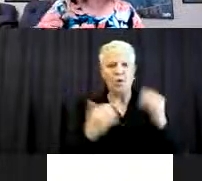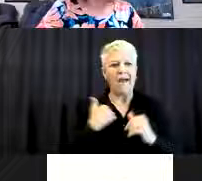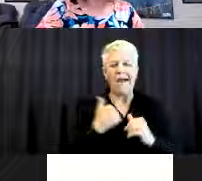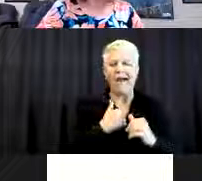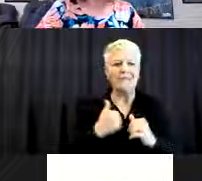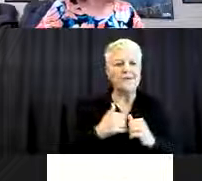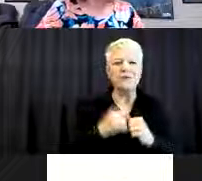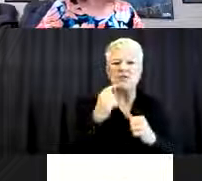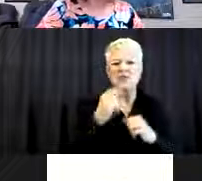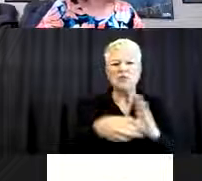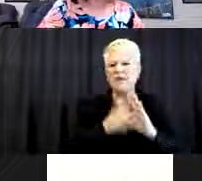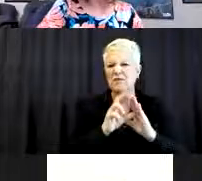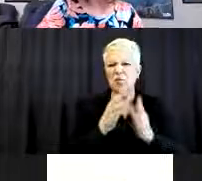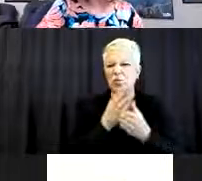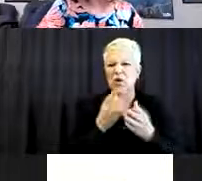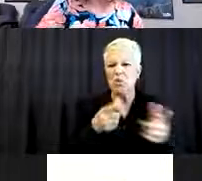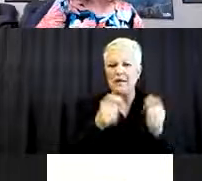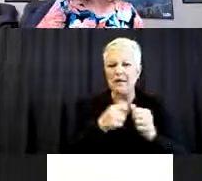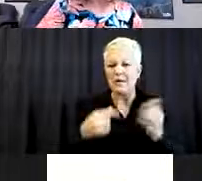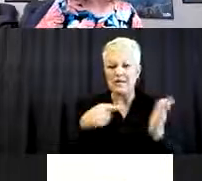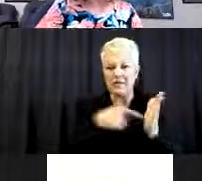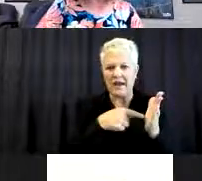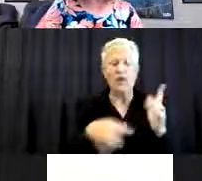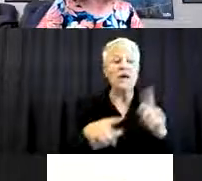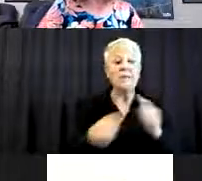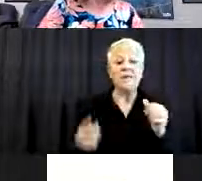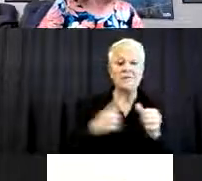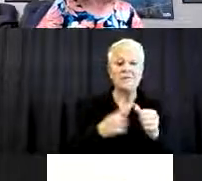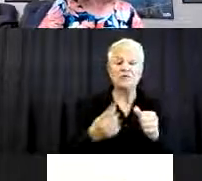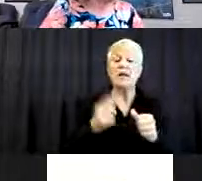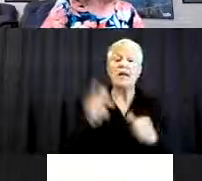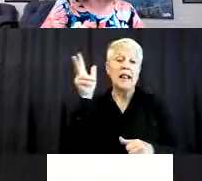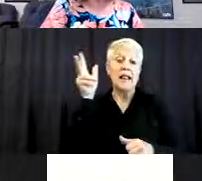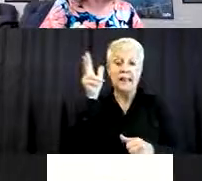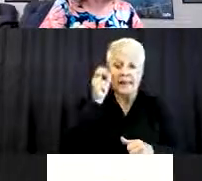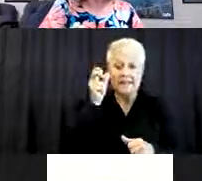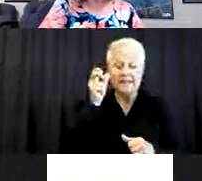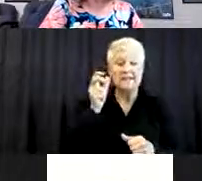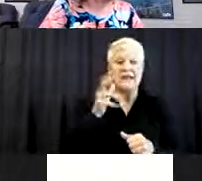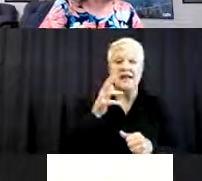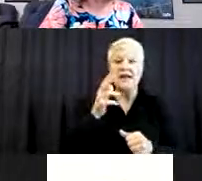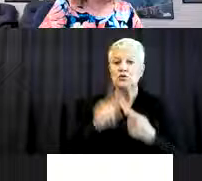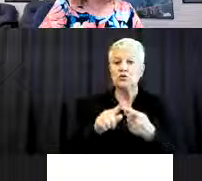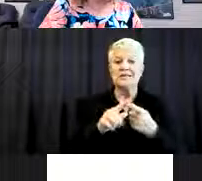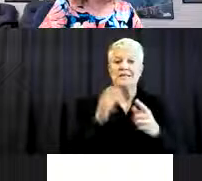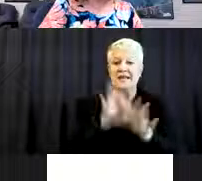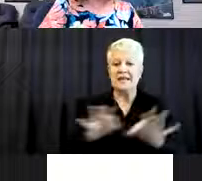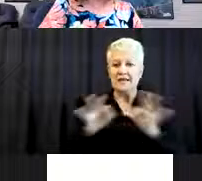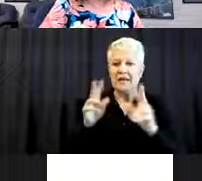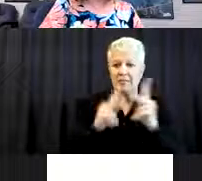real quickly go over kind of what they have in there. But the first one is to listen to significant people in a child's